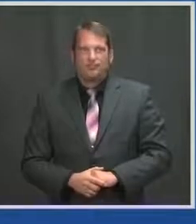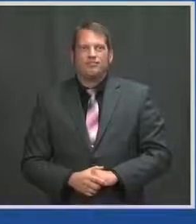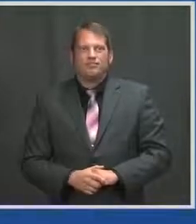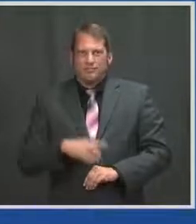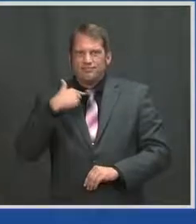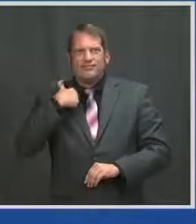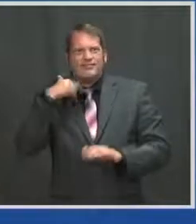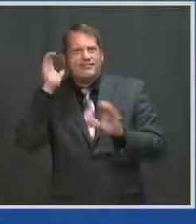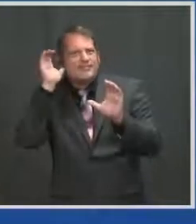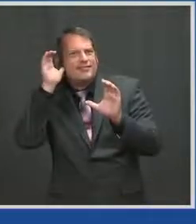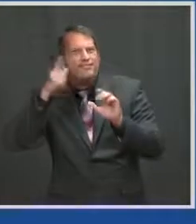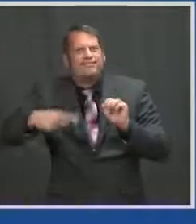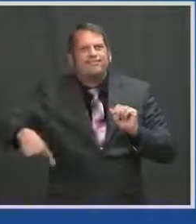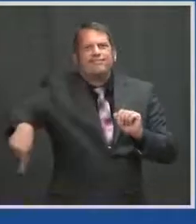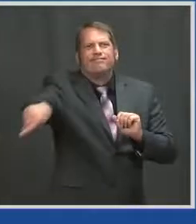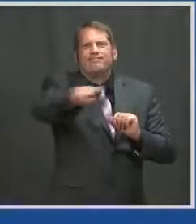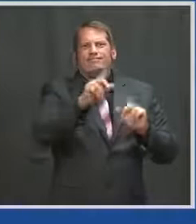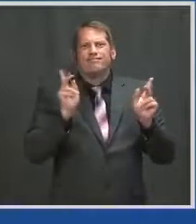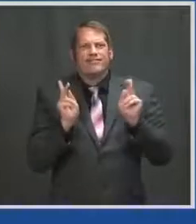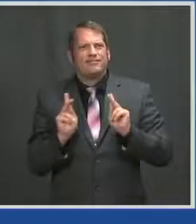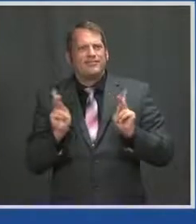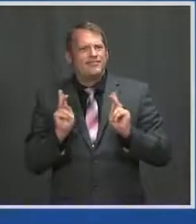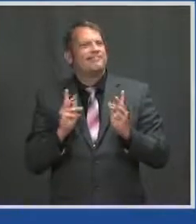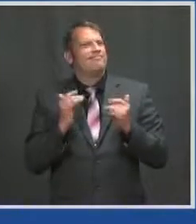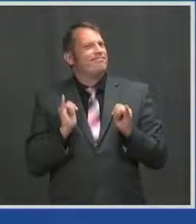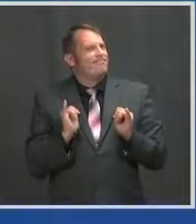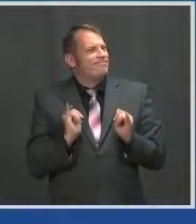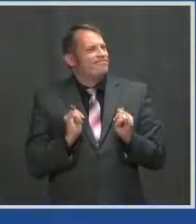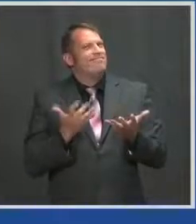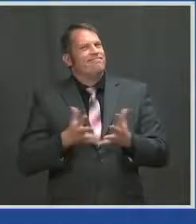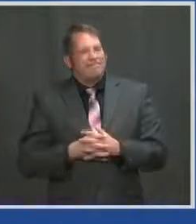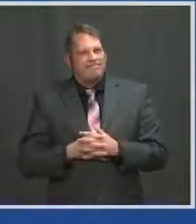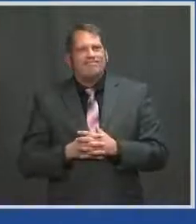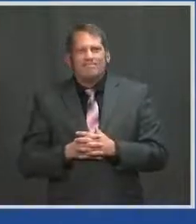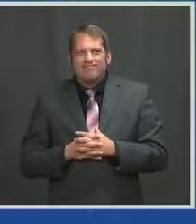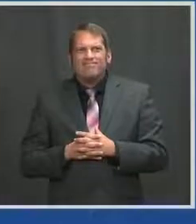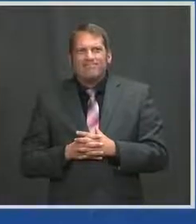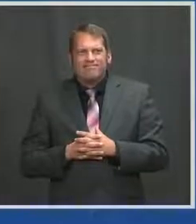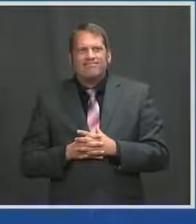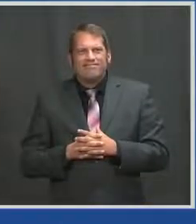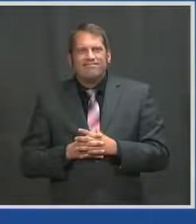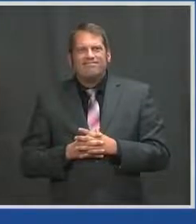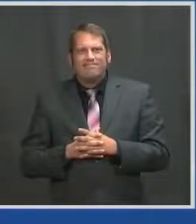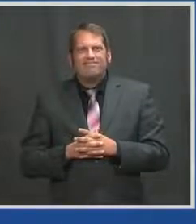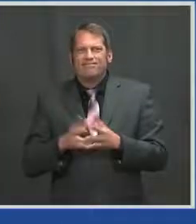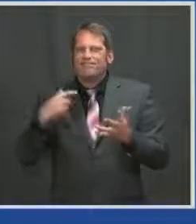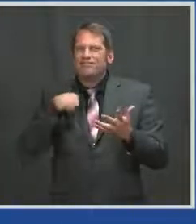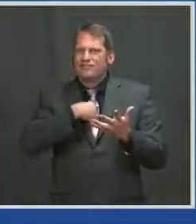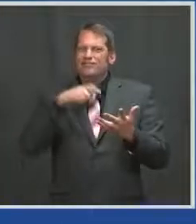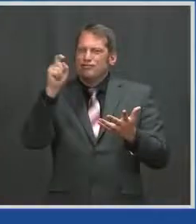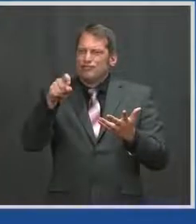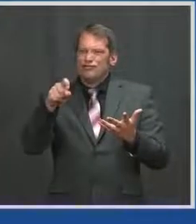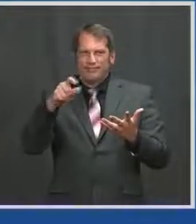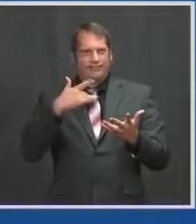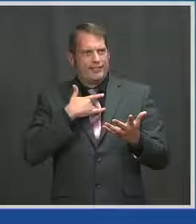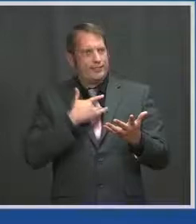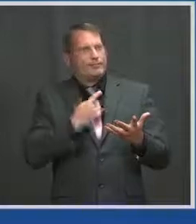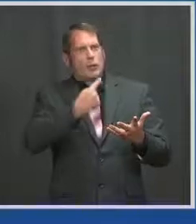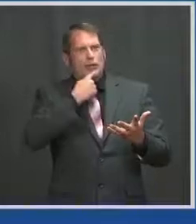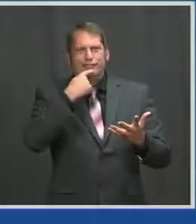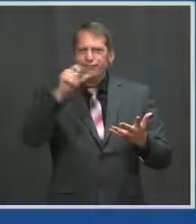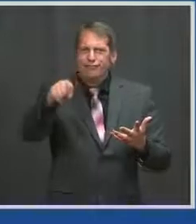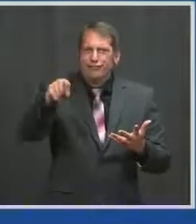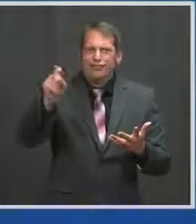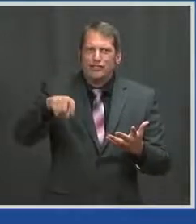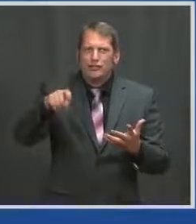today, as I was getting dressed, you might think that we should be disappointed. But when we passed the American